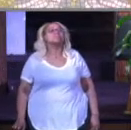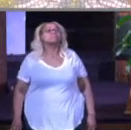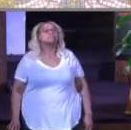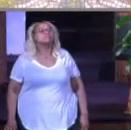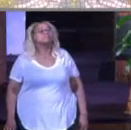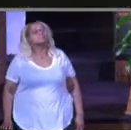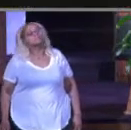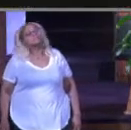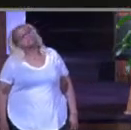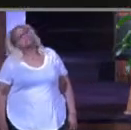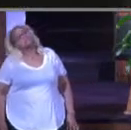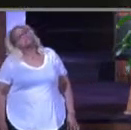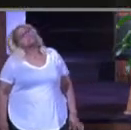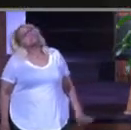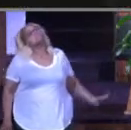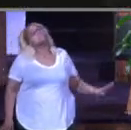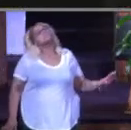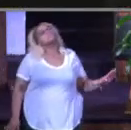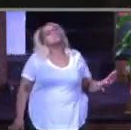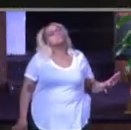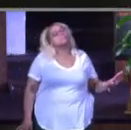Yeah, a little bit of that.